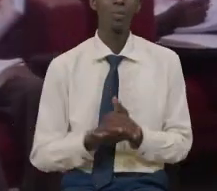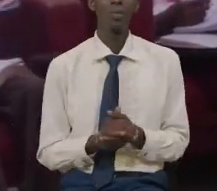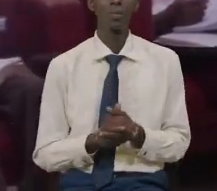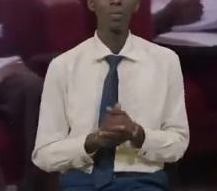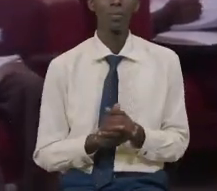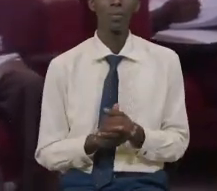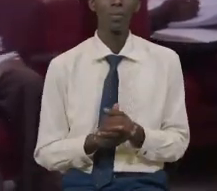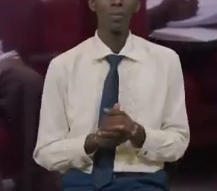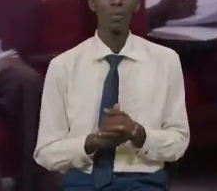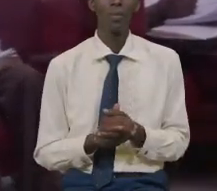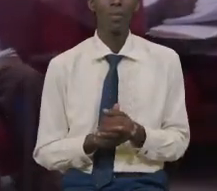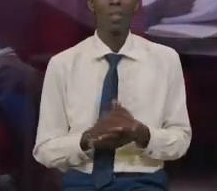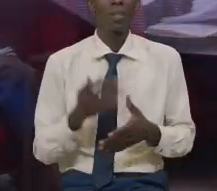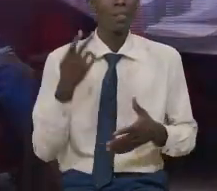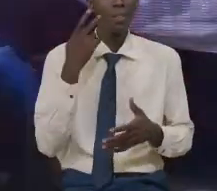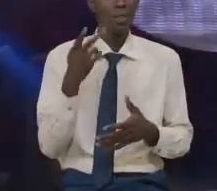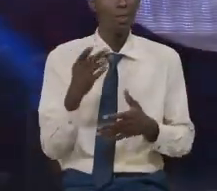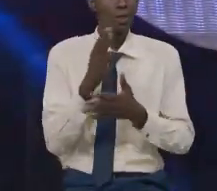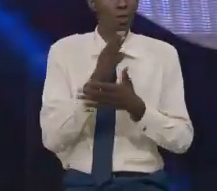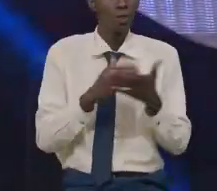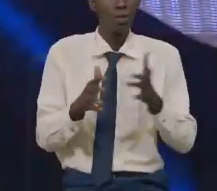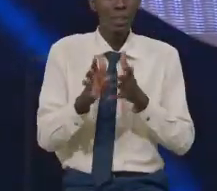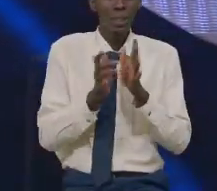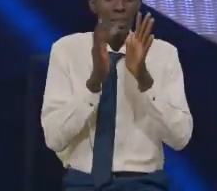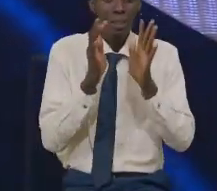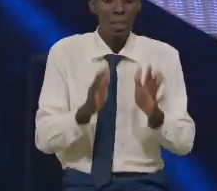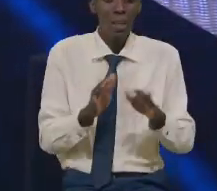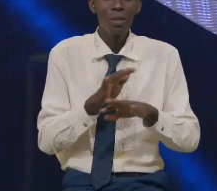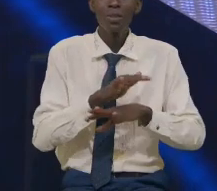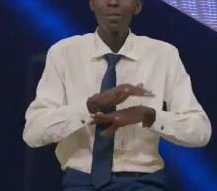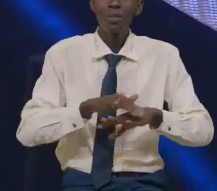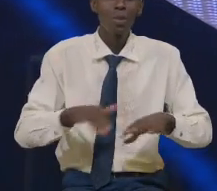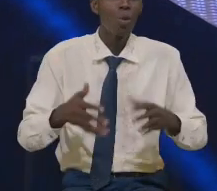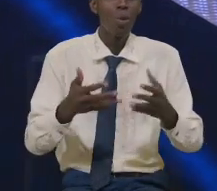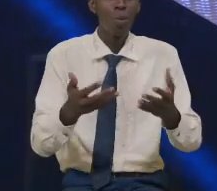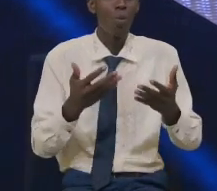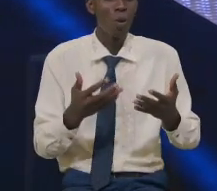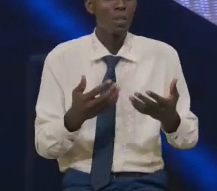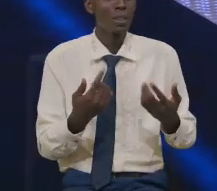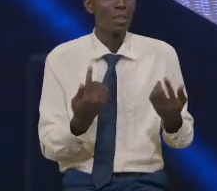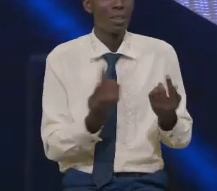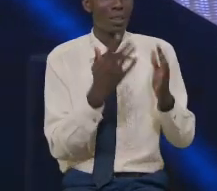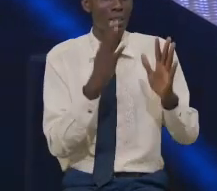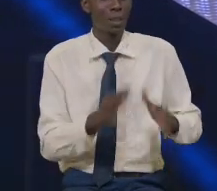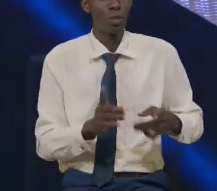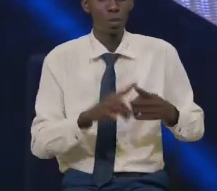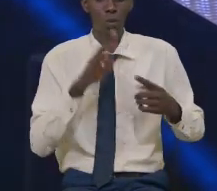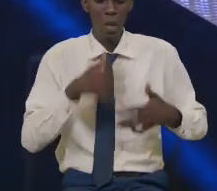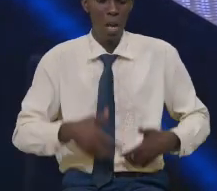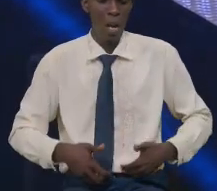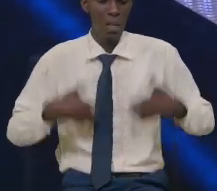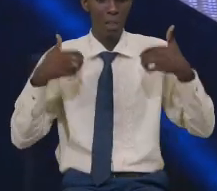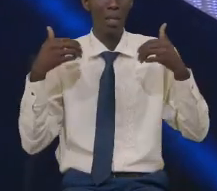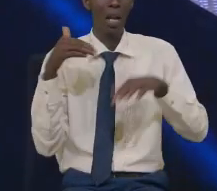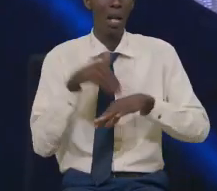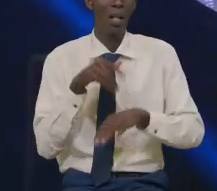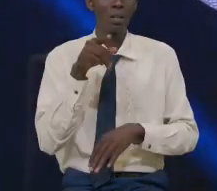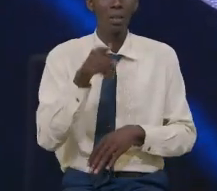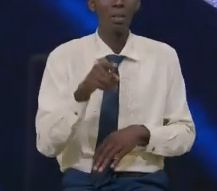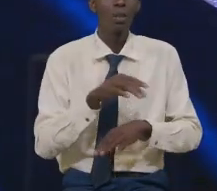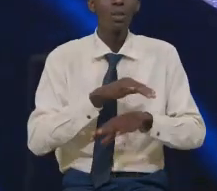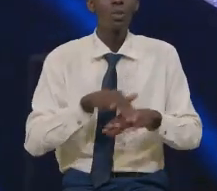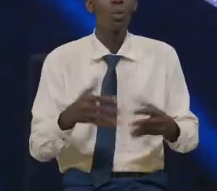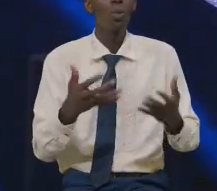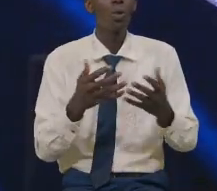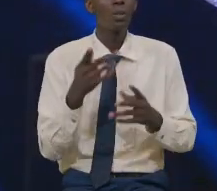angry. Some Christians don't want unbelievers to be angry at them, don't want